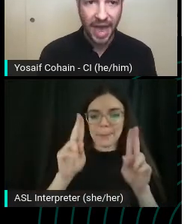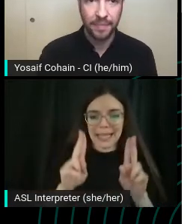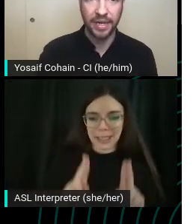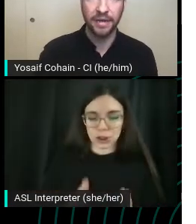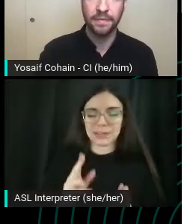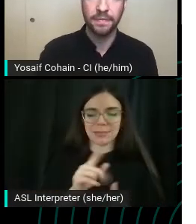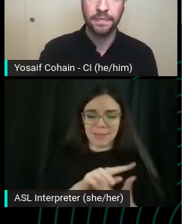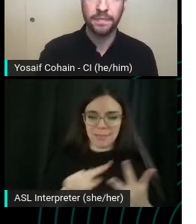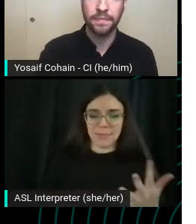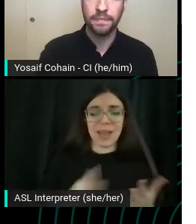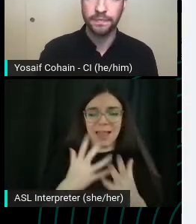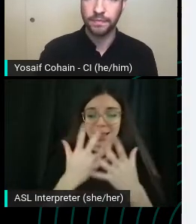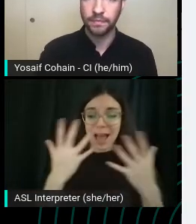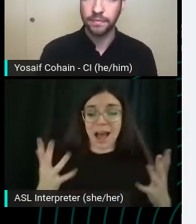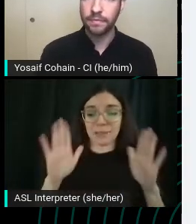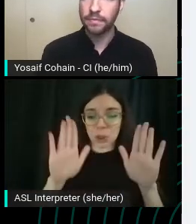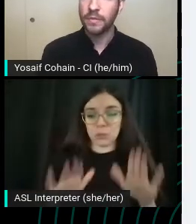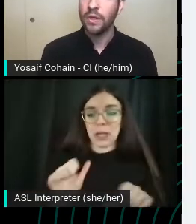already happening.